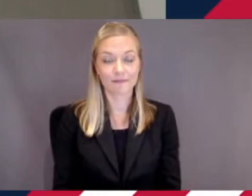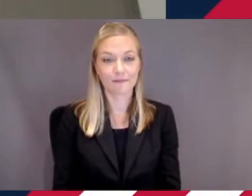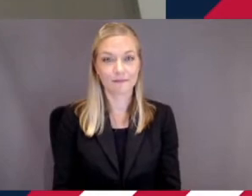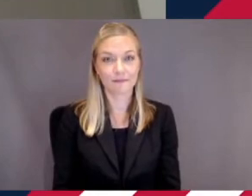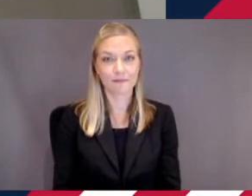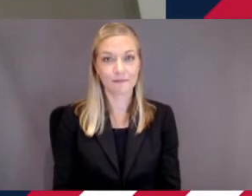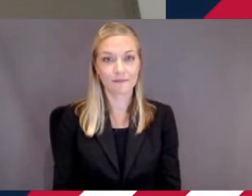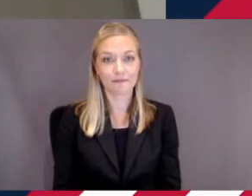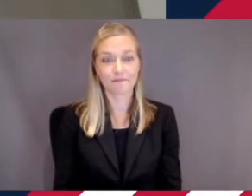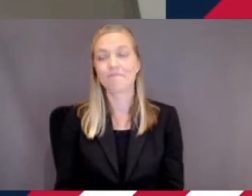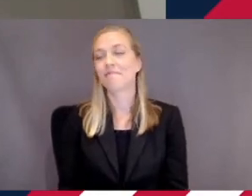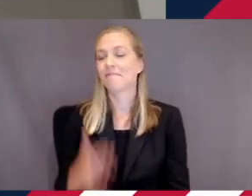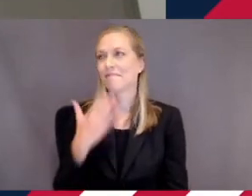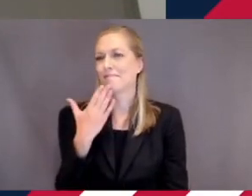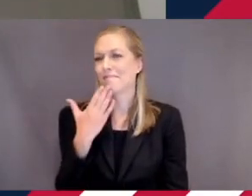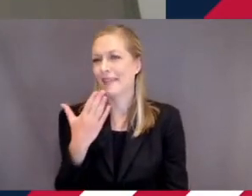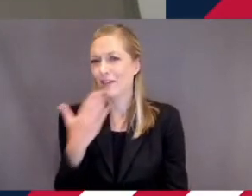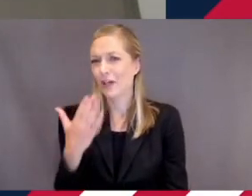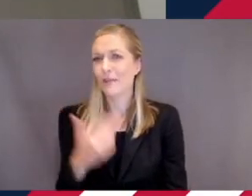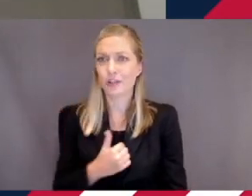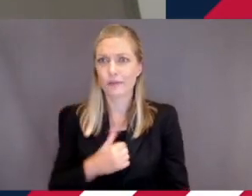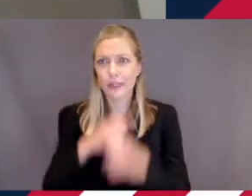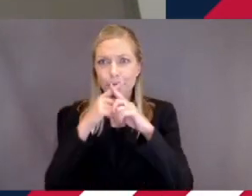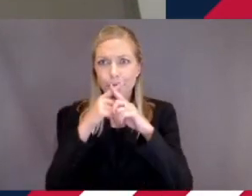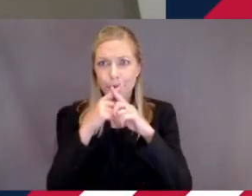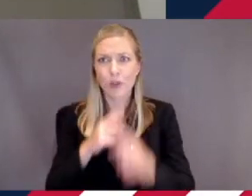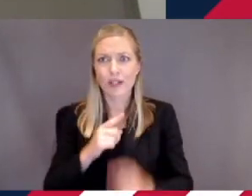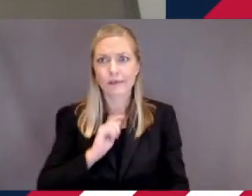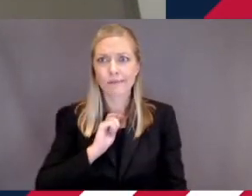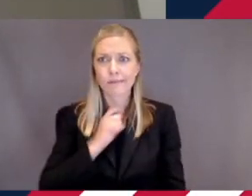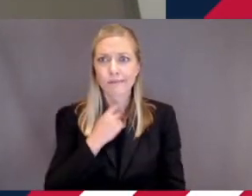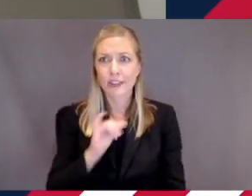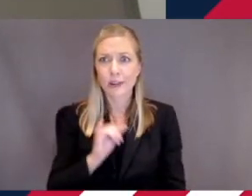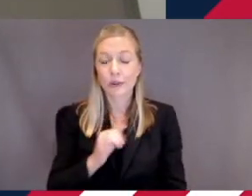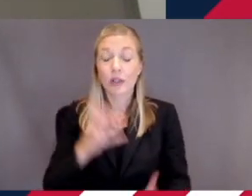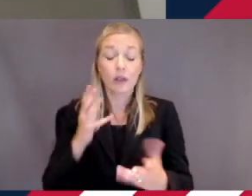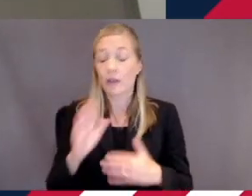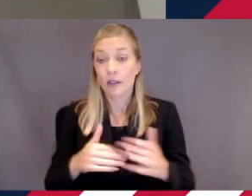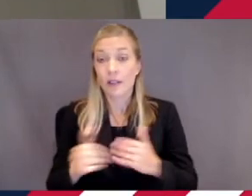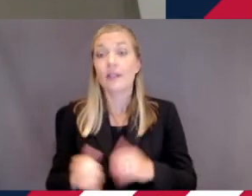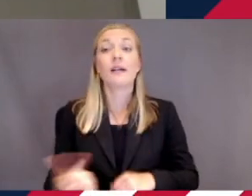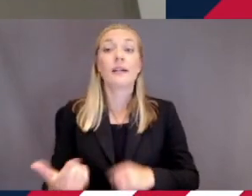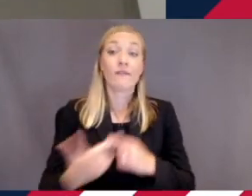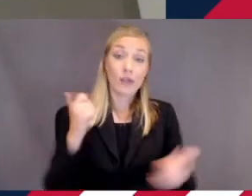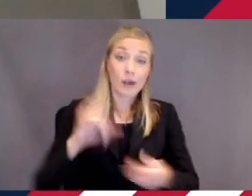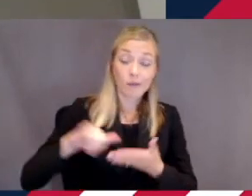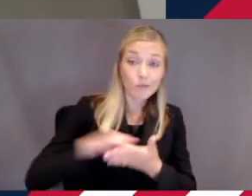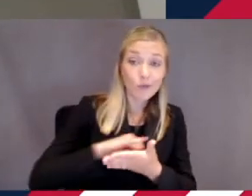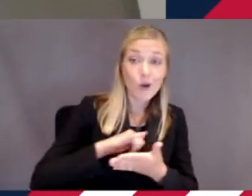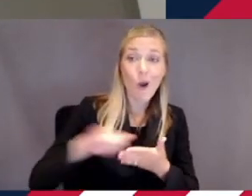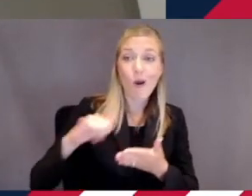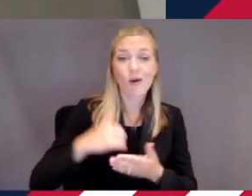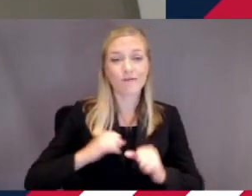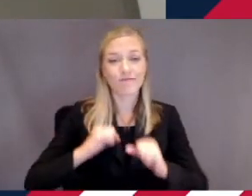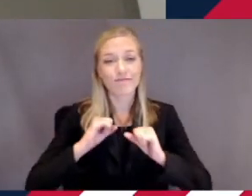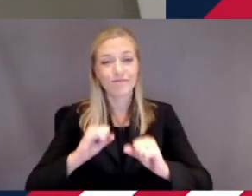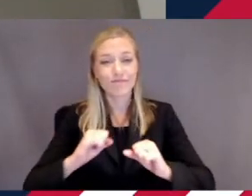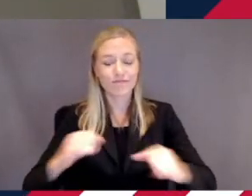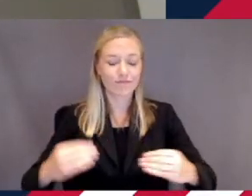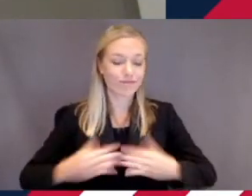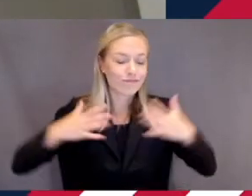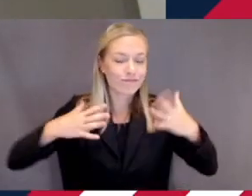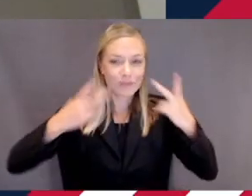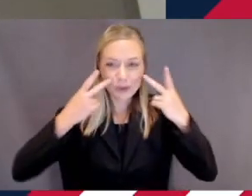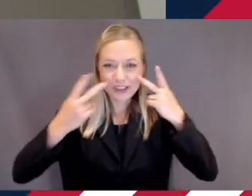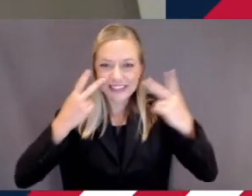Thank you very much. I was muted. I'm from New York, and it's a pleasure to see so many friends from around the country and